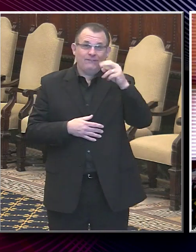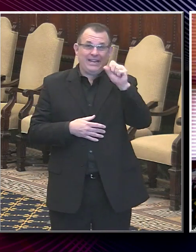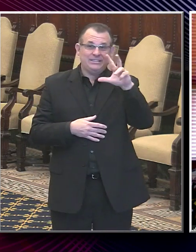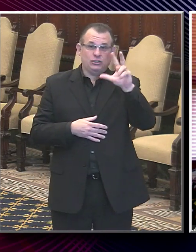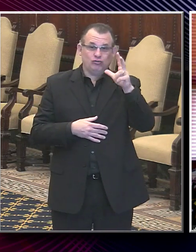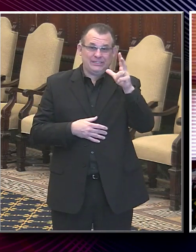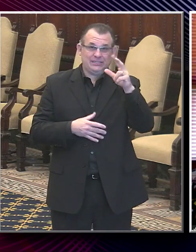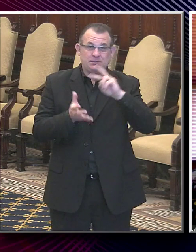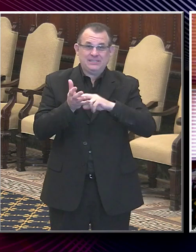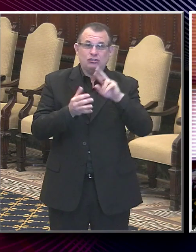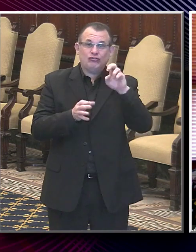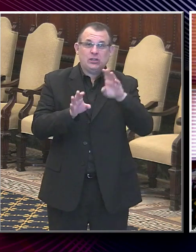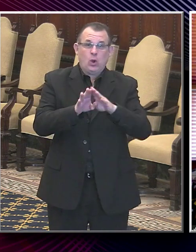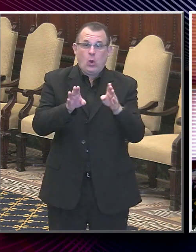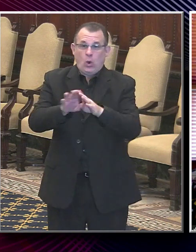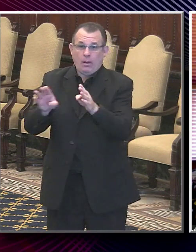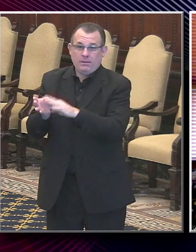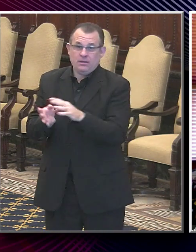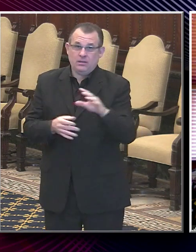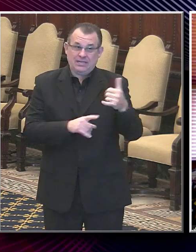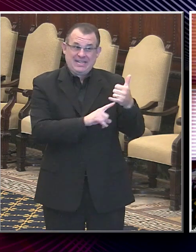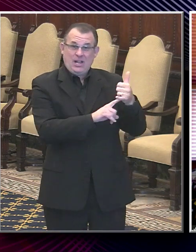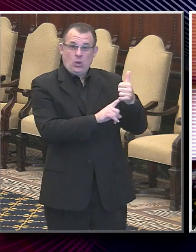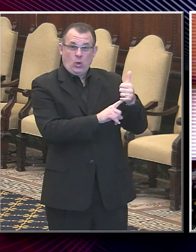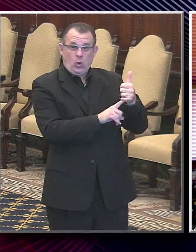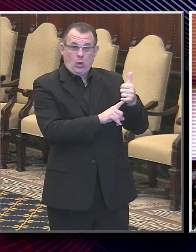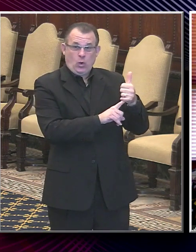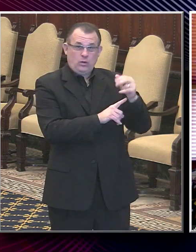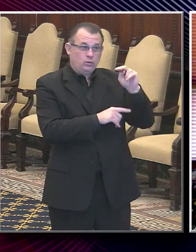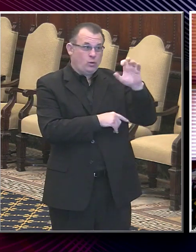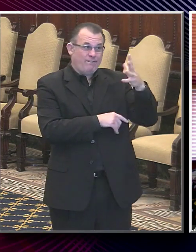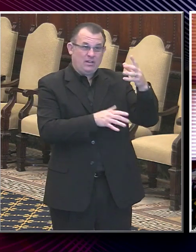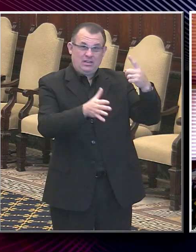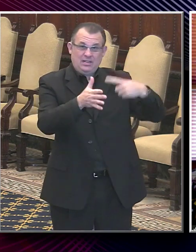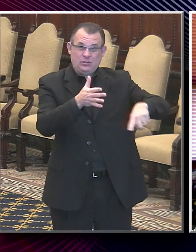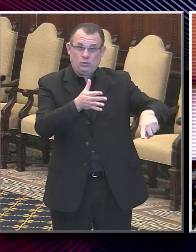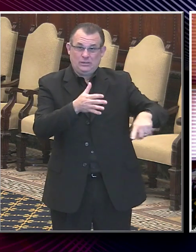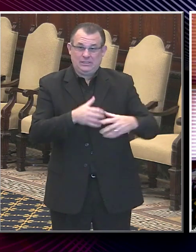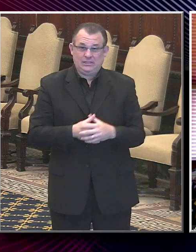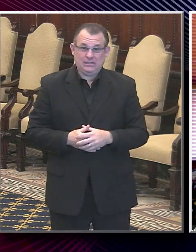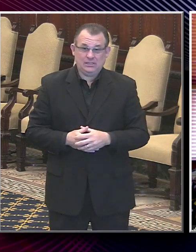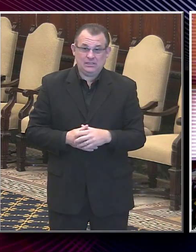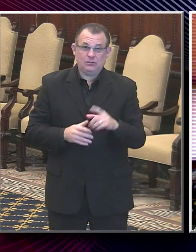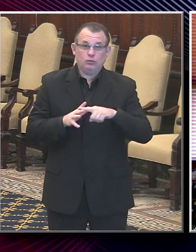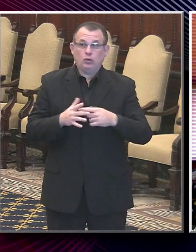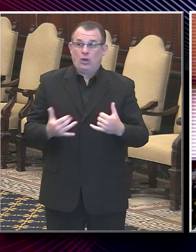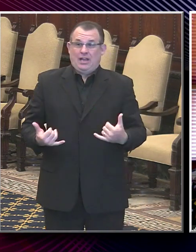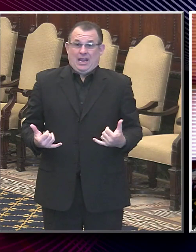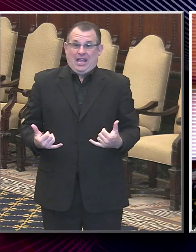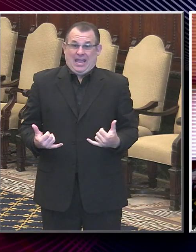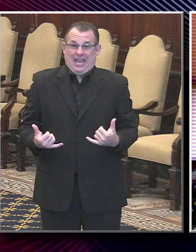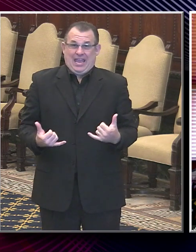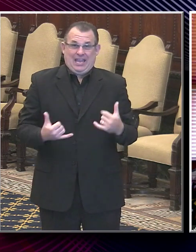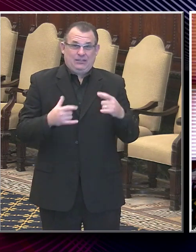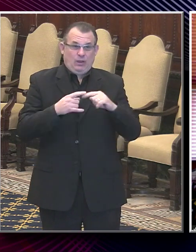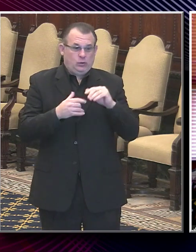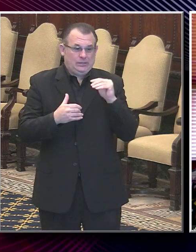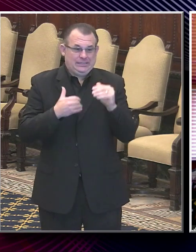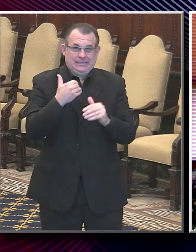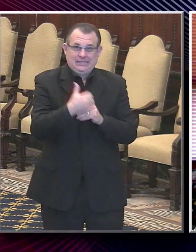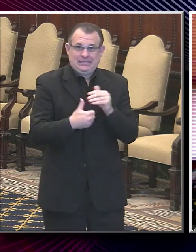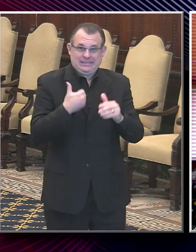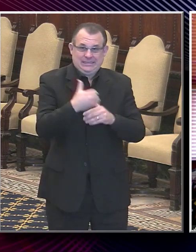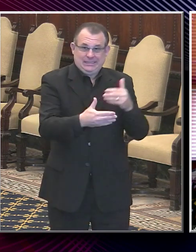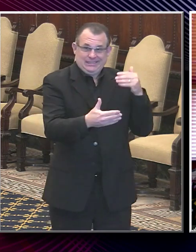expectation that our region will move to yellow on June 5th, there are some steps we can take now to begin easing restrictions while we remain